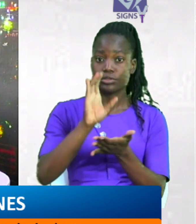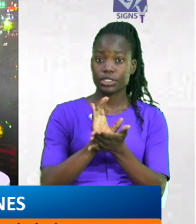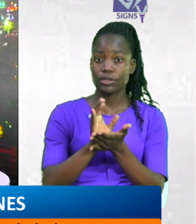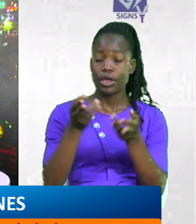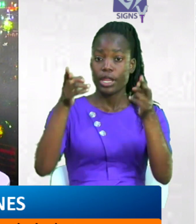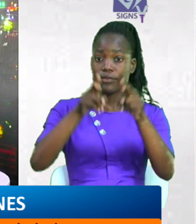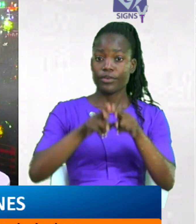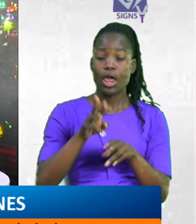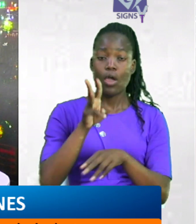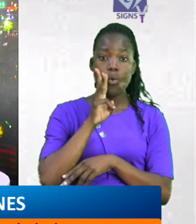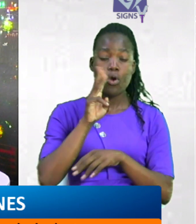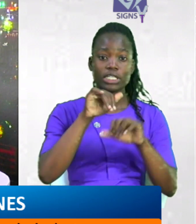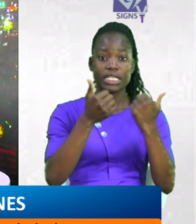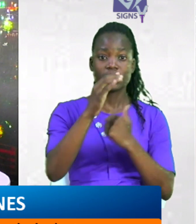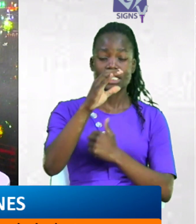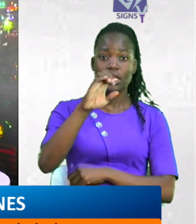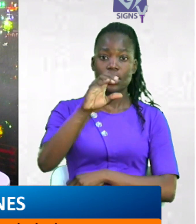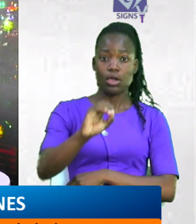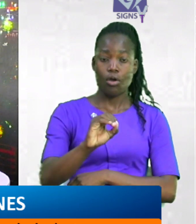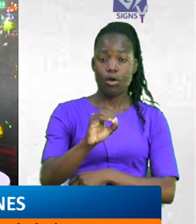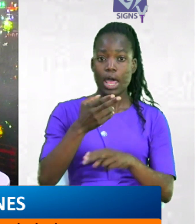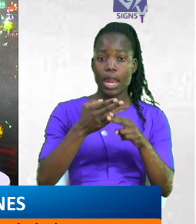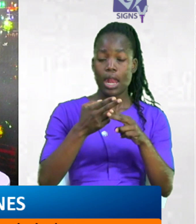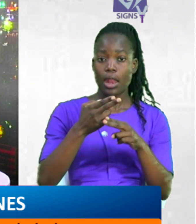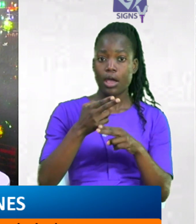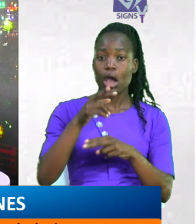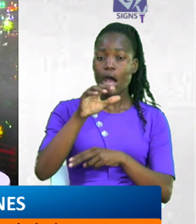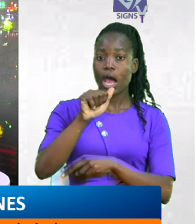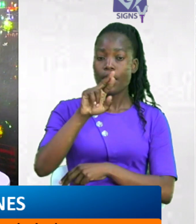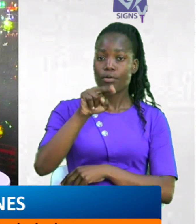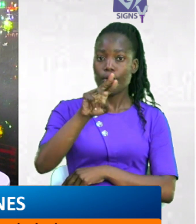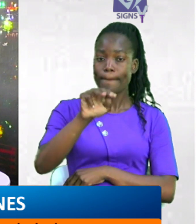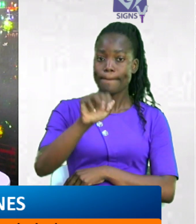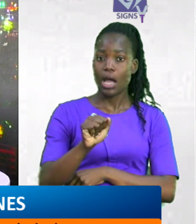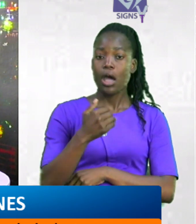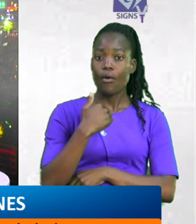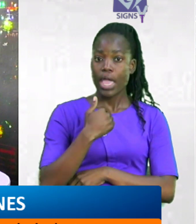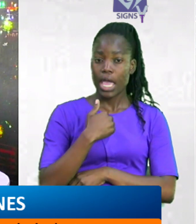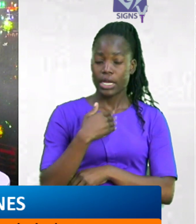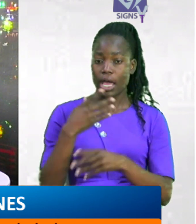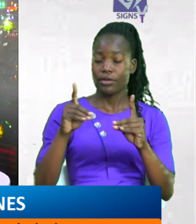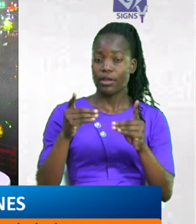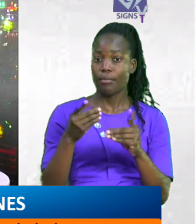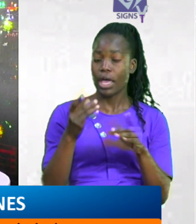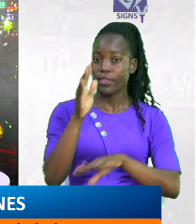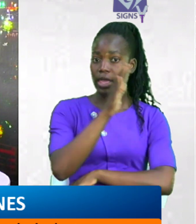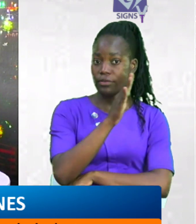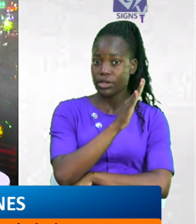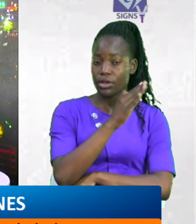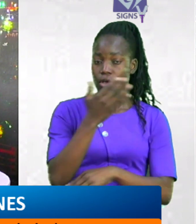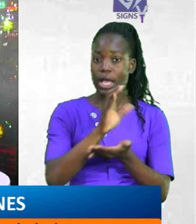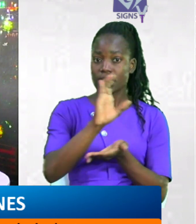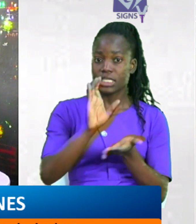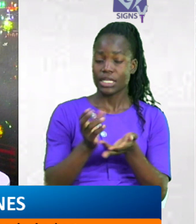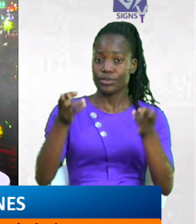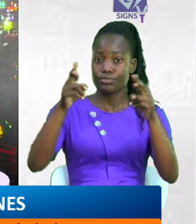bipartisan talks, now to Central Rift Valley Water Agency CEO Oruma ousted. Now, there was